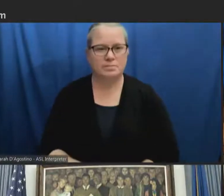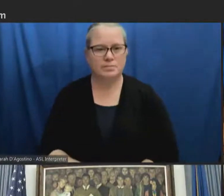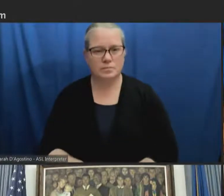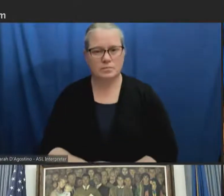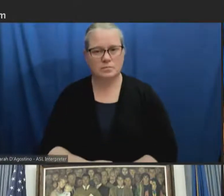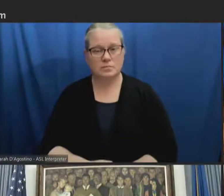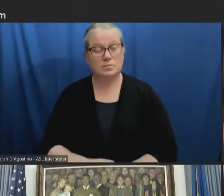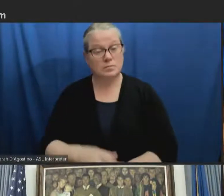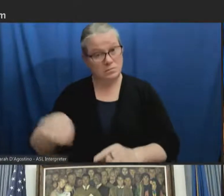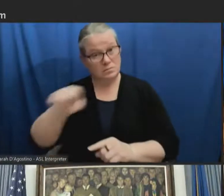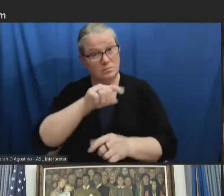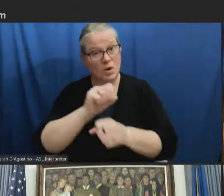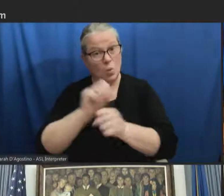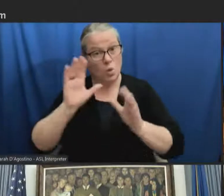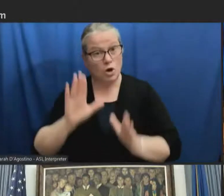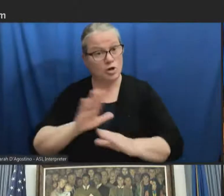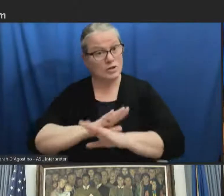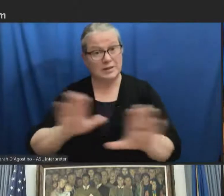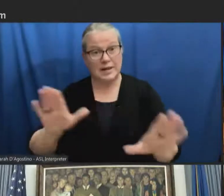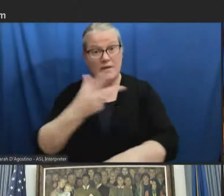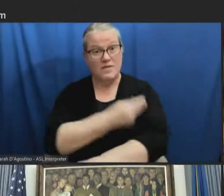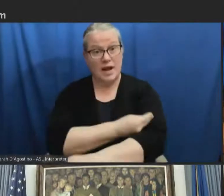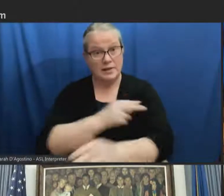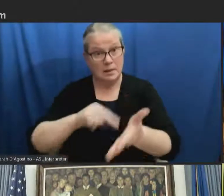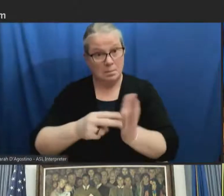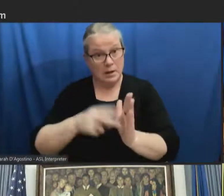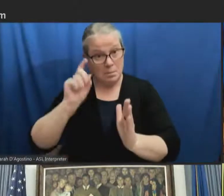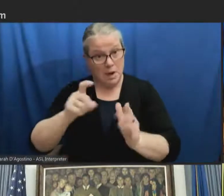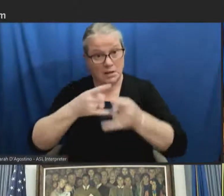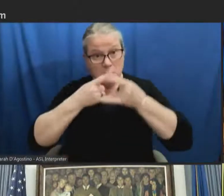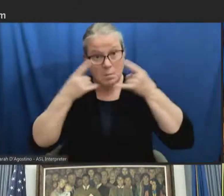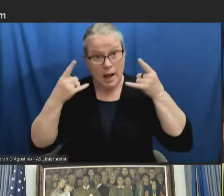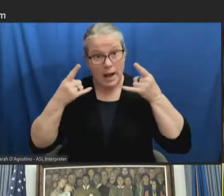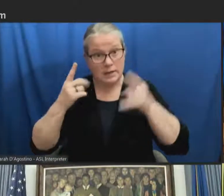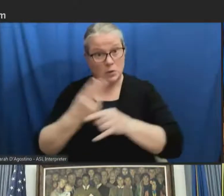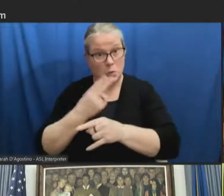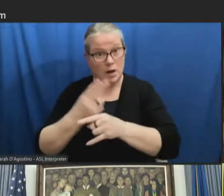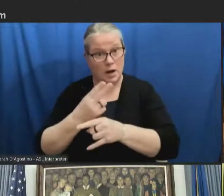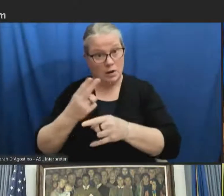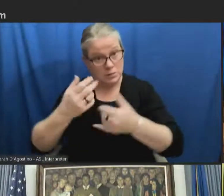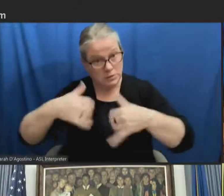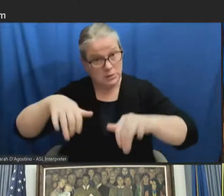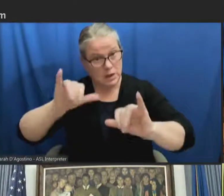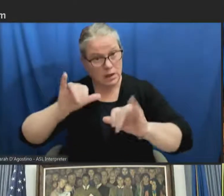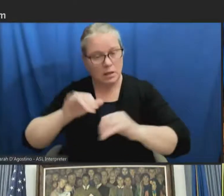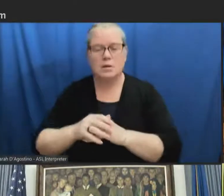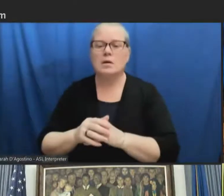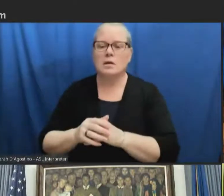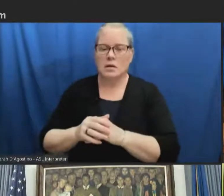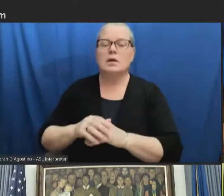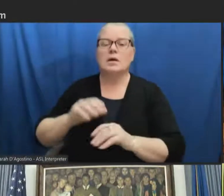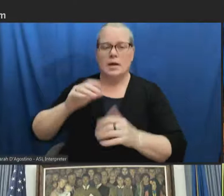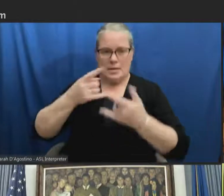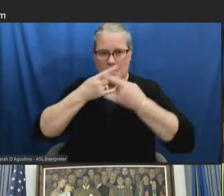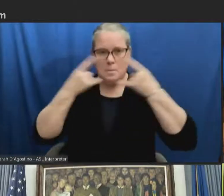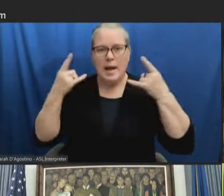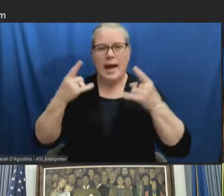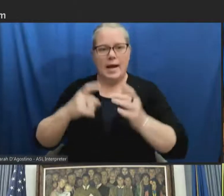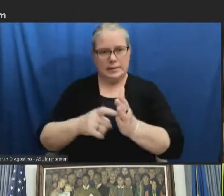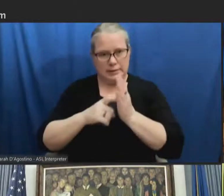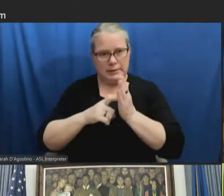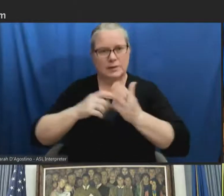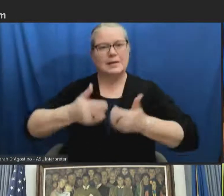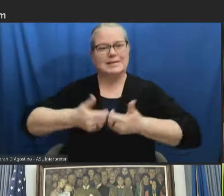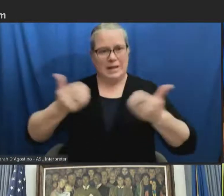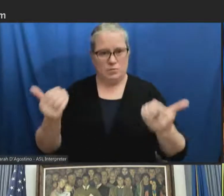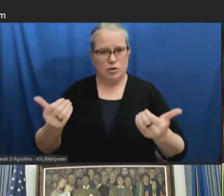workers still need to wear a mask? Yeah, and the masking guidance is obviously separate in certain venues. That's mandated